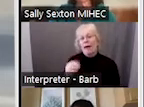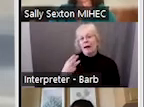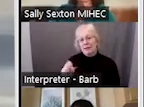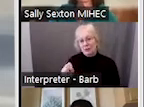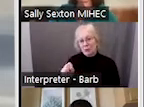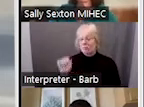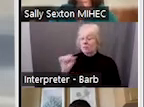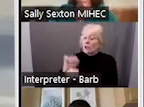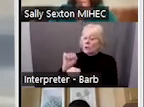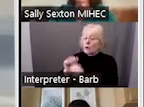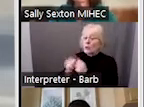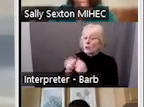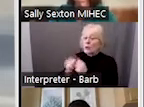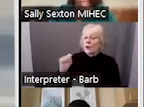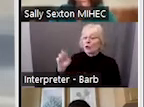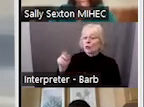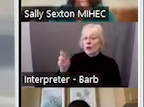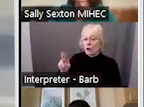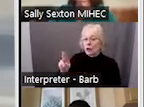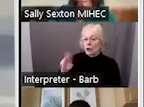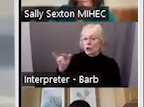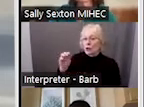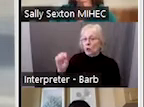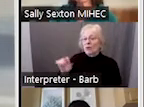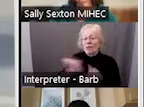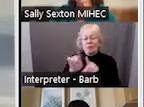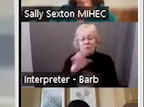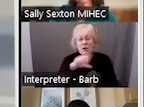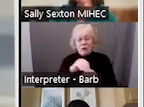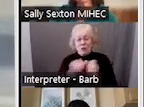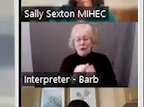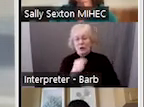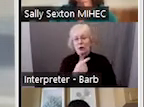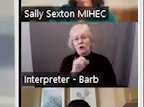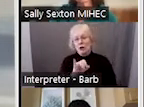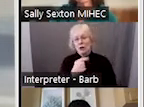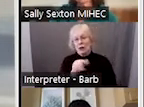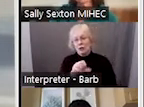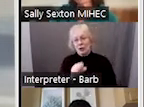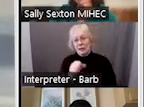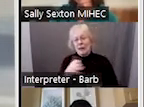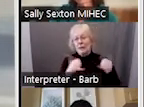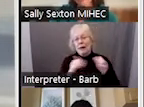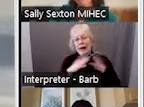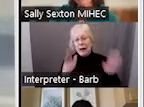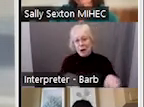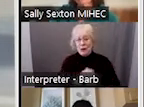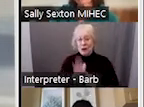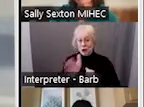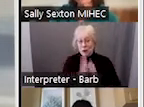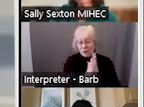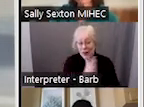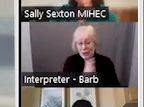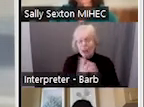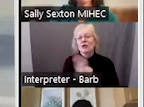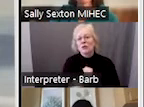been involved with Gigi's Playhouse and has helped out at Arc Value Village and Jack's Basket. Amelie's passions are traveling, singing,